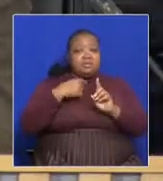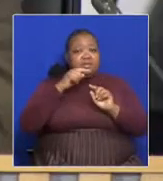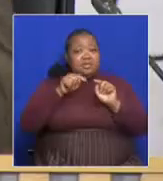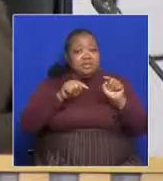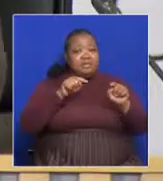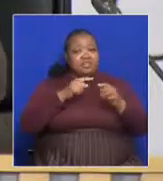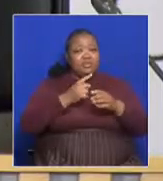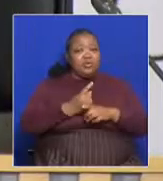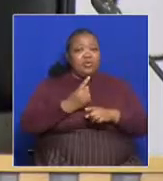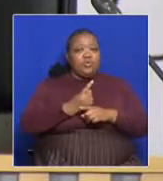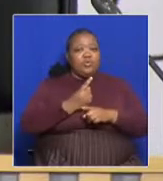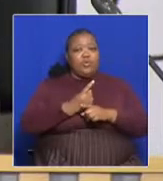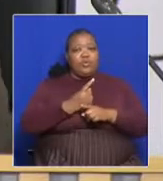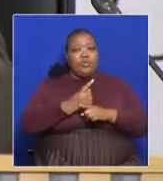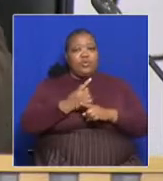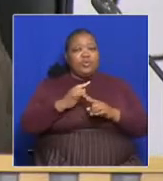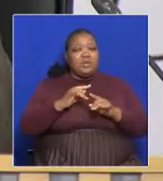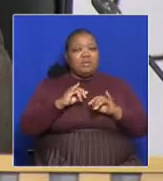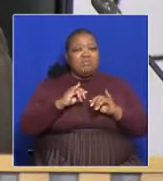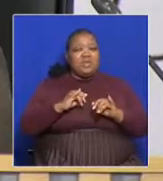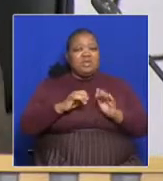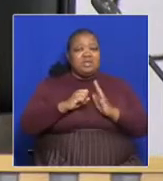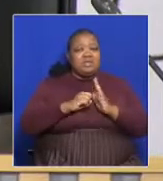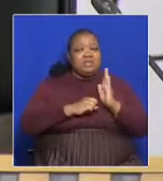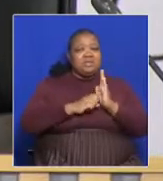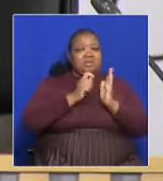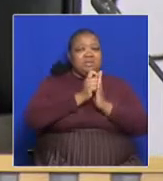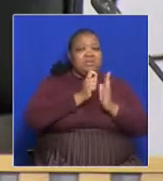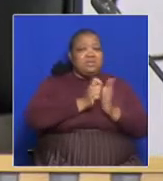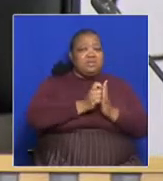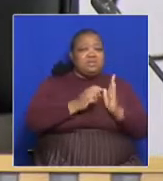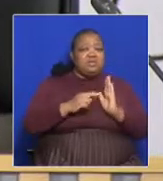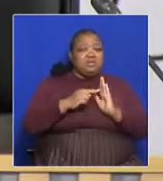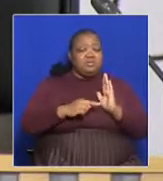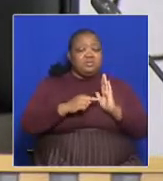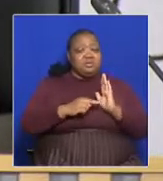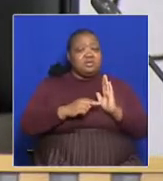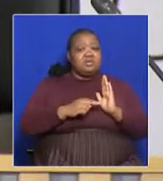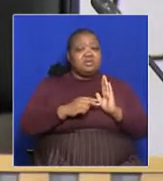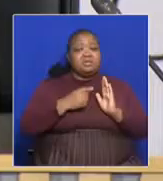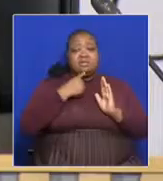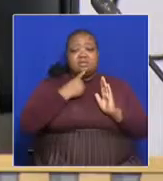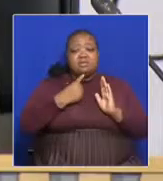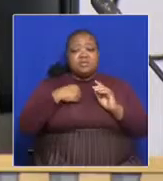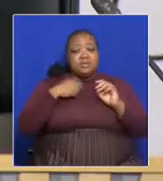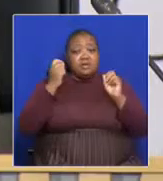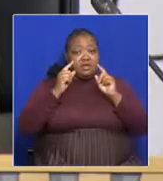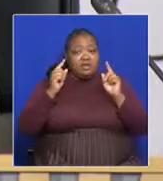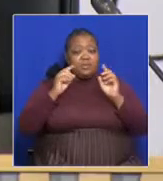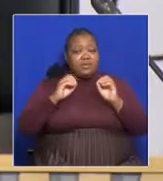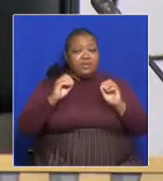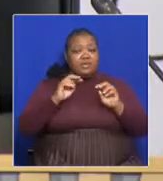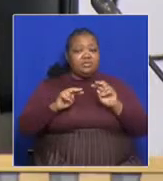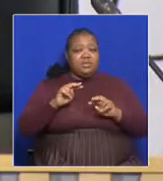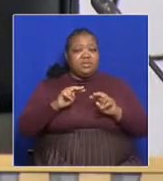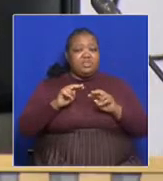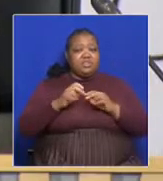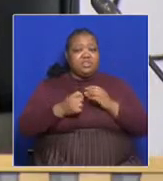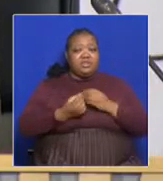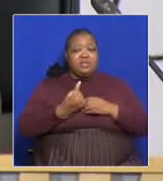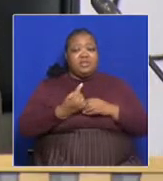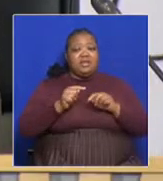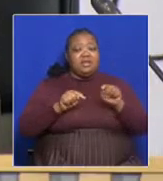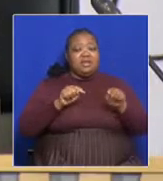statements. So if I read this, I'm going to read it, right? I was not aware of the inspection that allegedly took place, paragraph